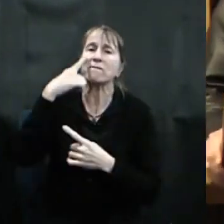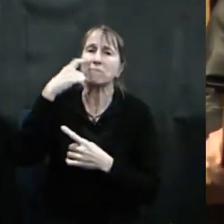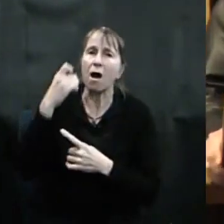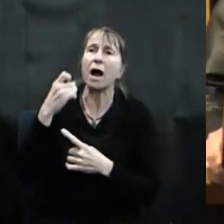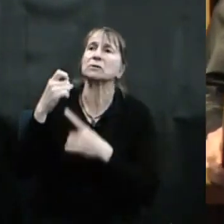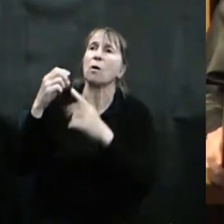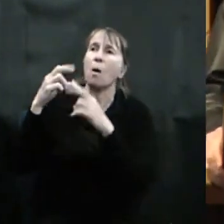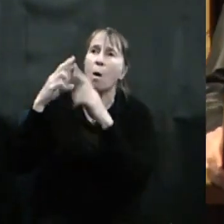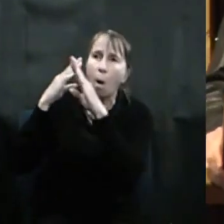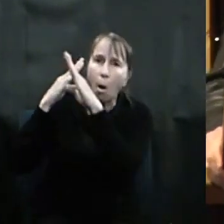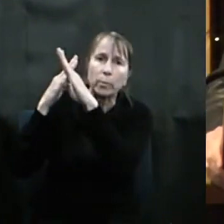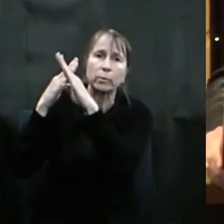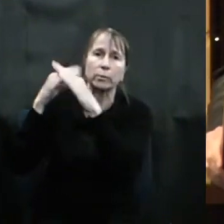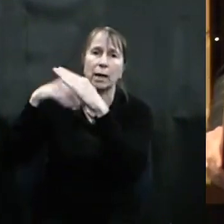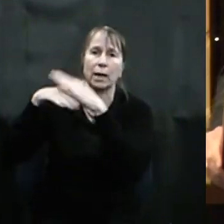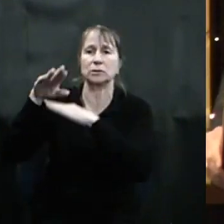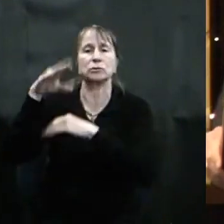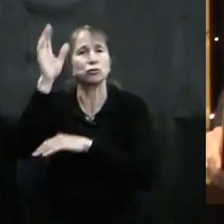Christ alone.